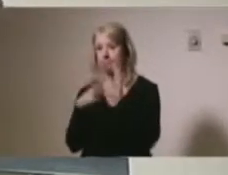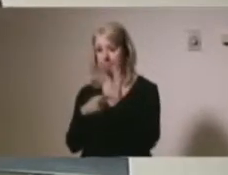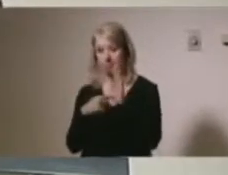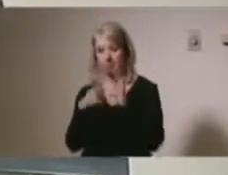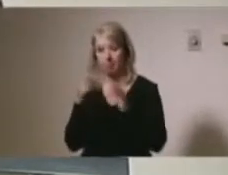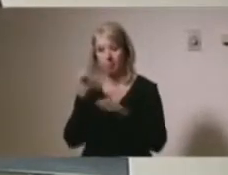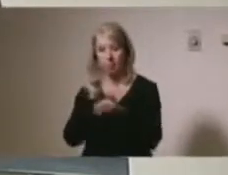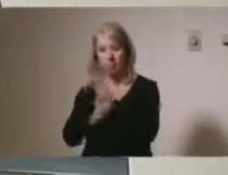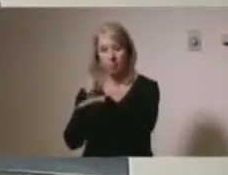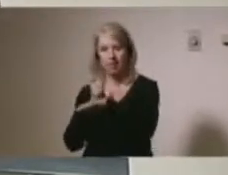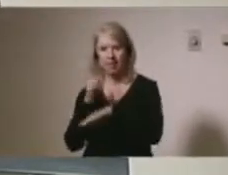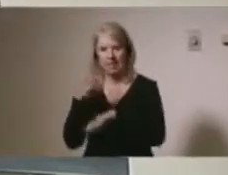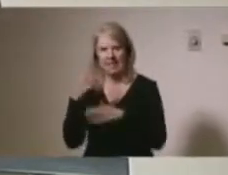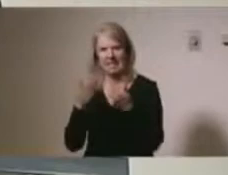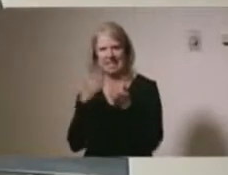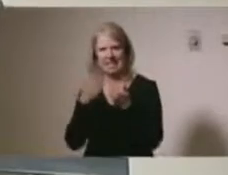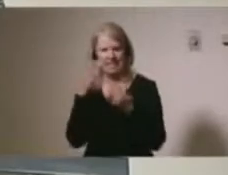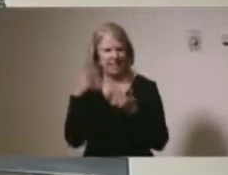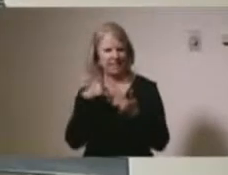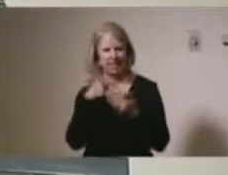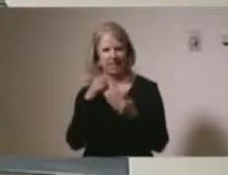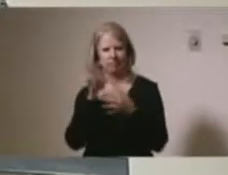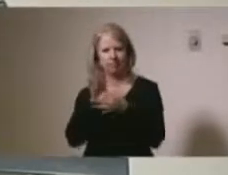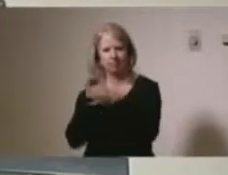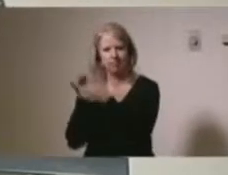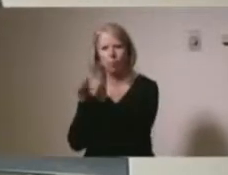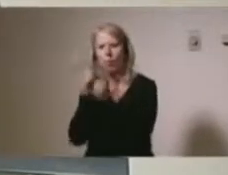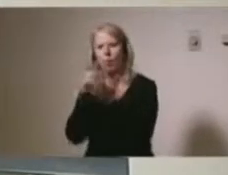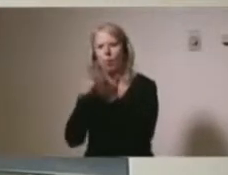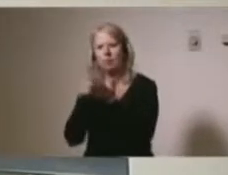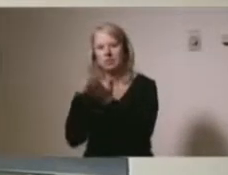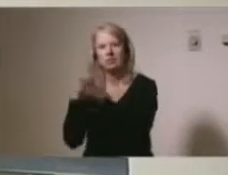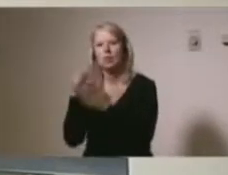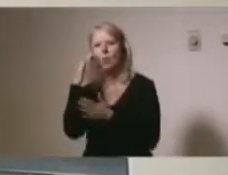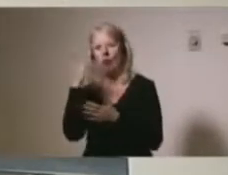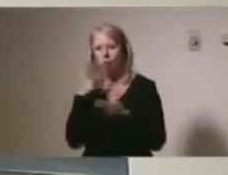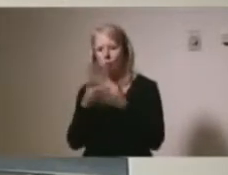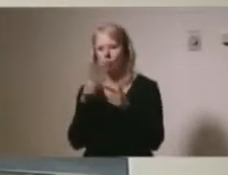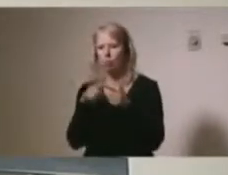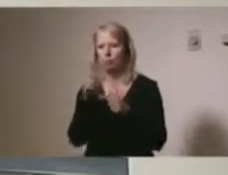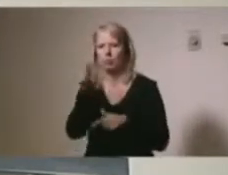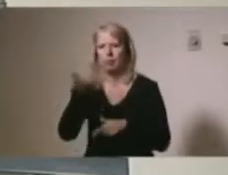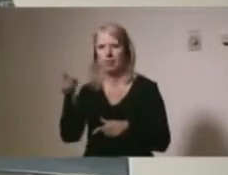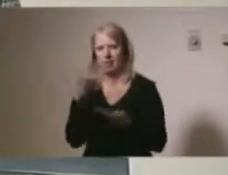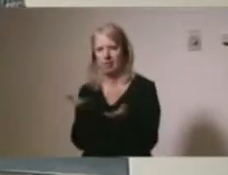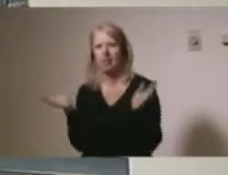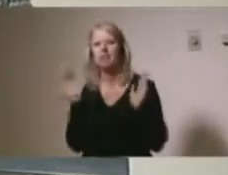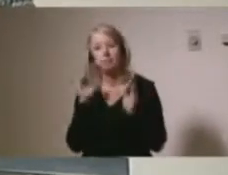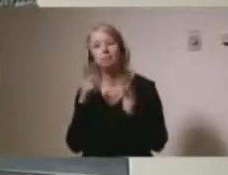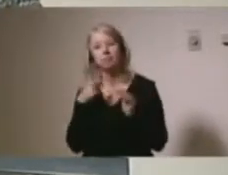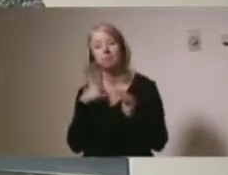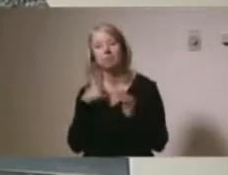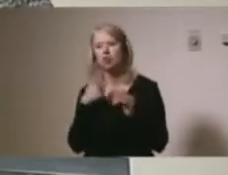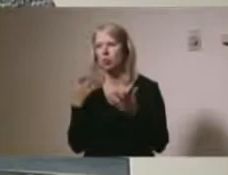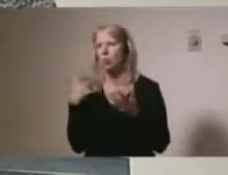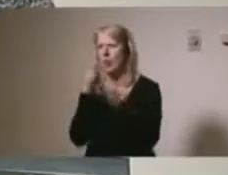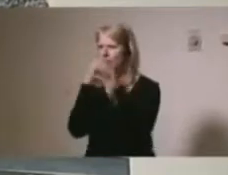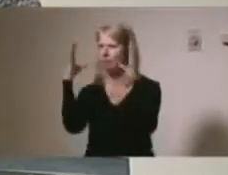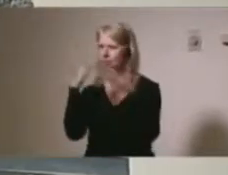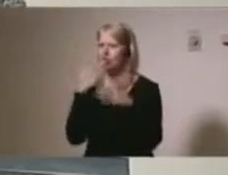to the public. And we're linked also to the Postal Service, so we have a very good image.